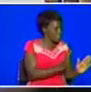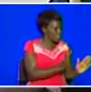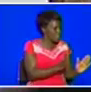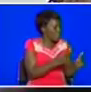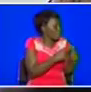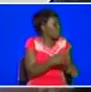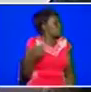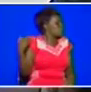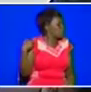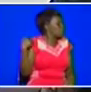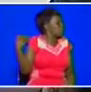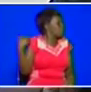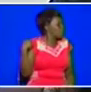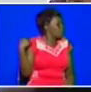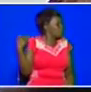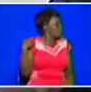bothers Kenyans most